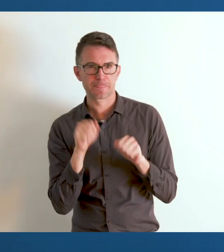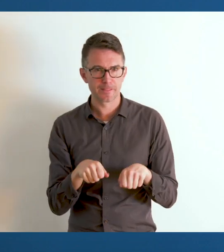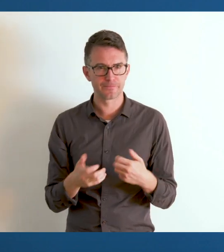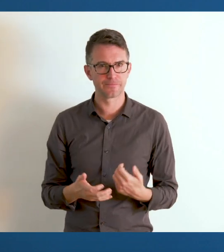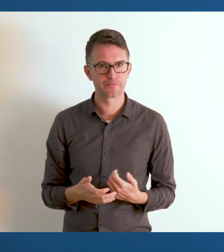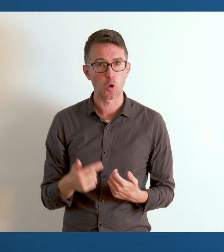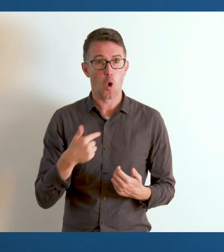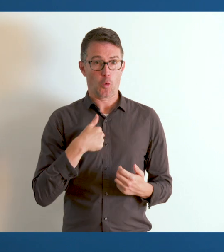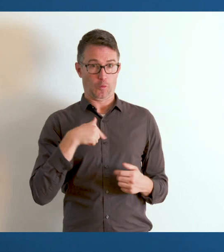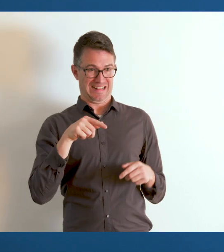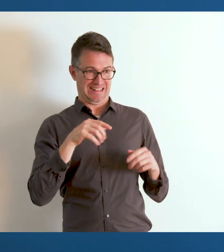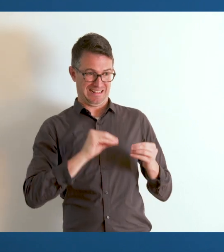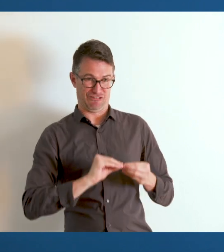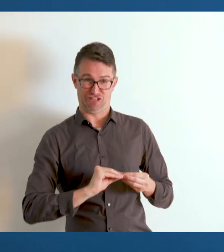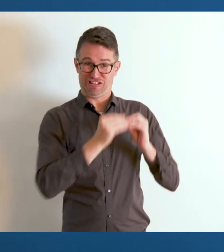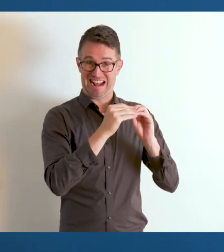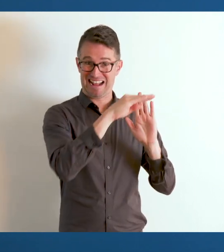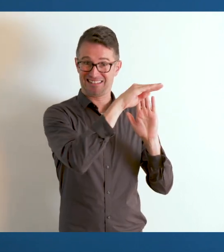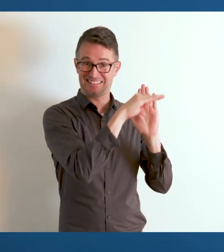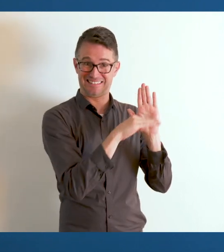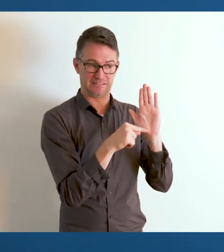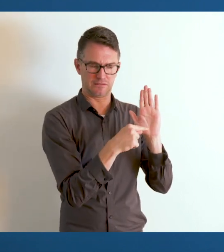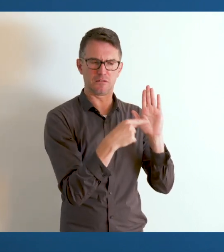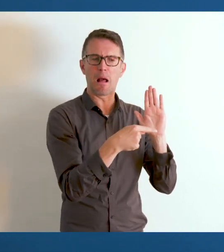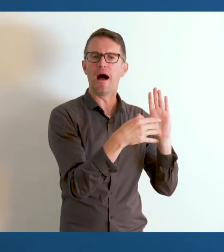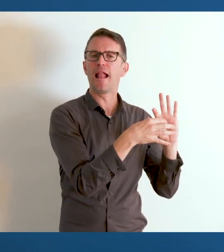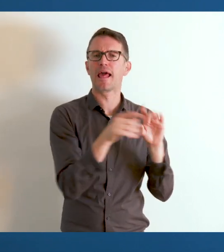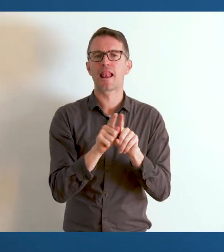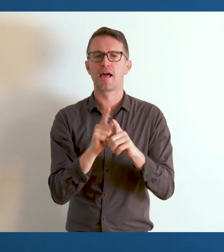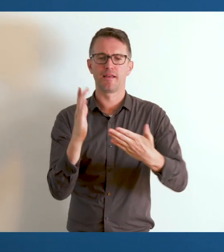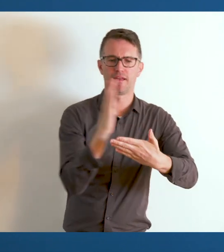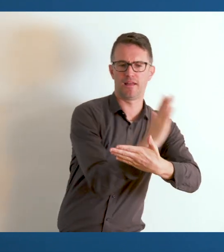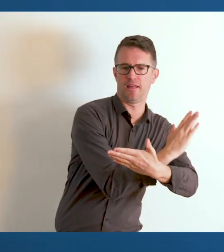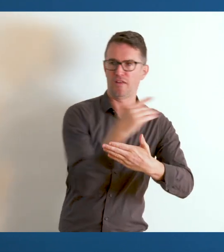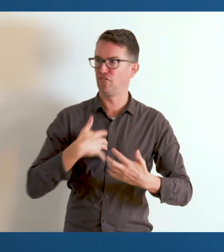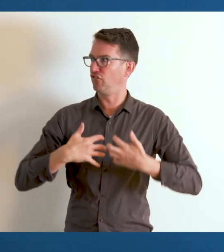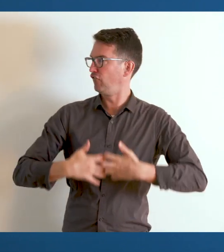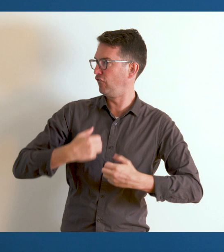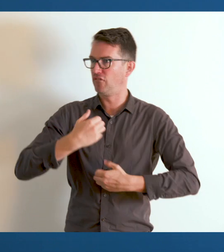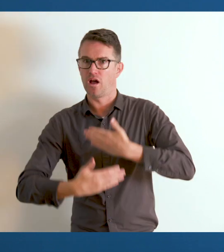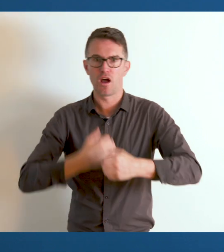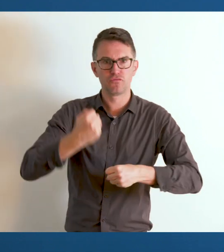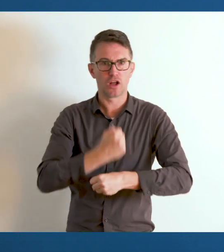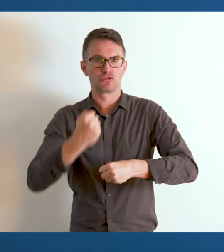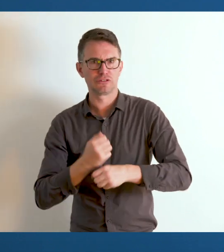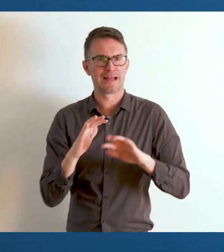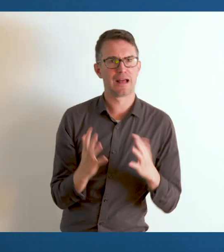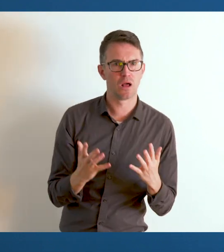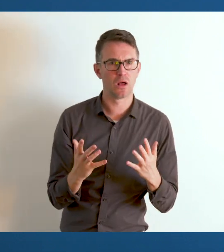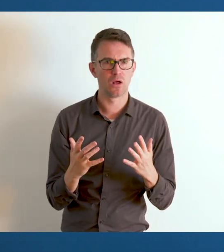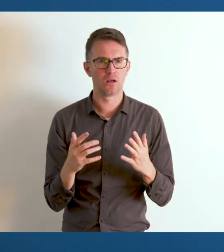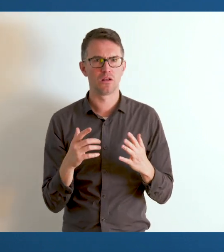to begin to describe a continuum of functioning, because disability isn't